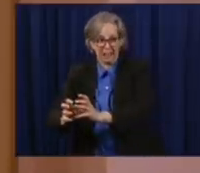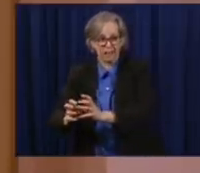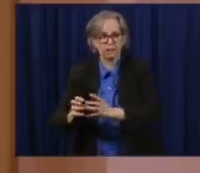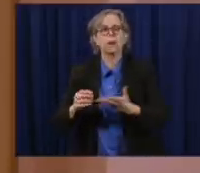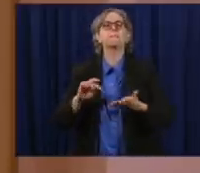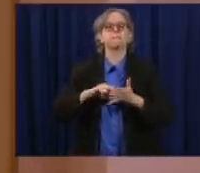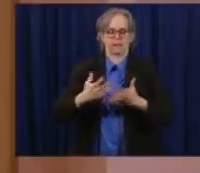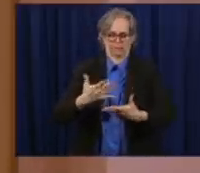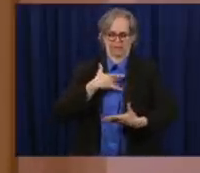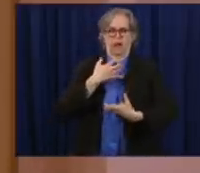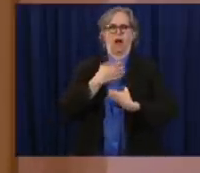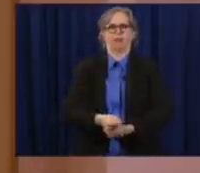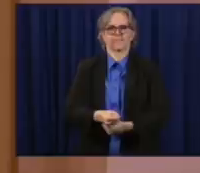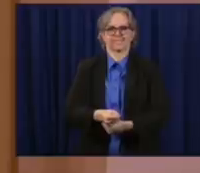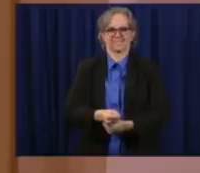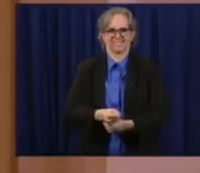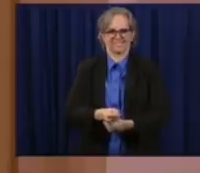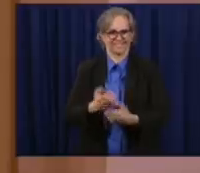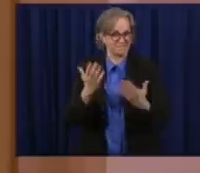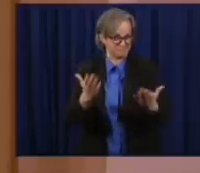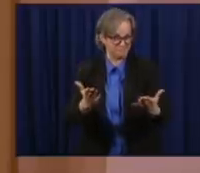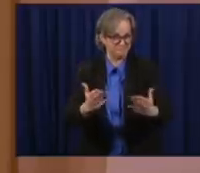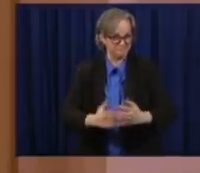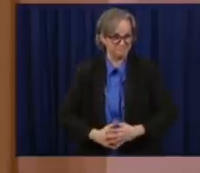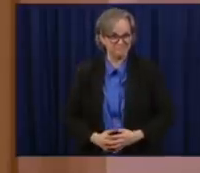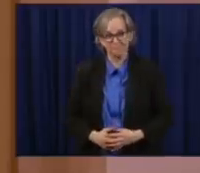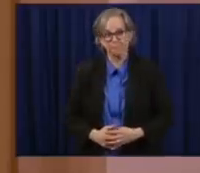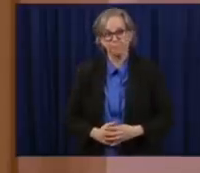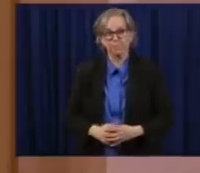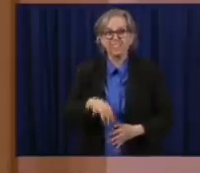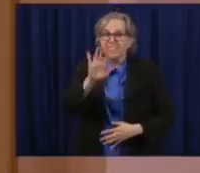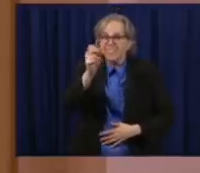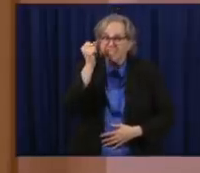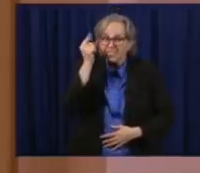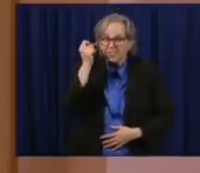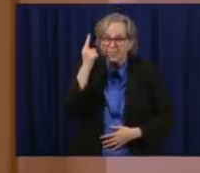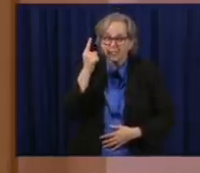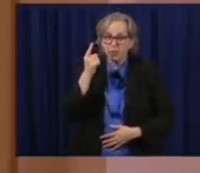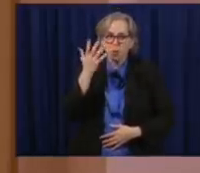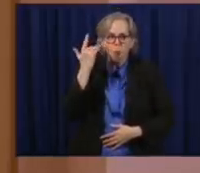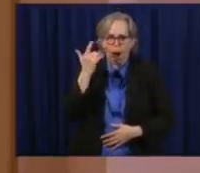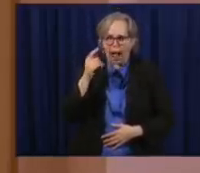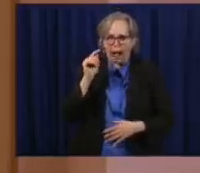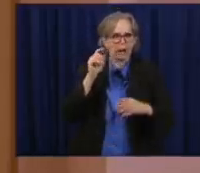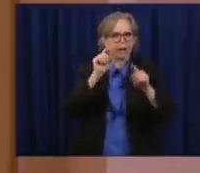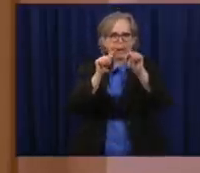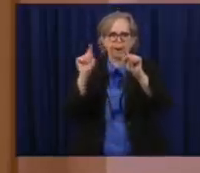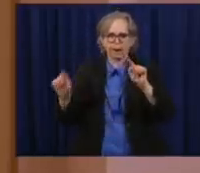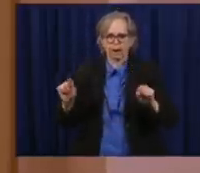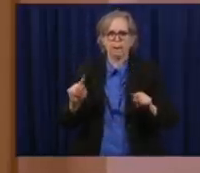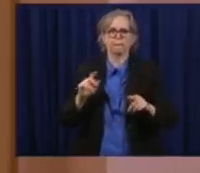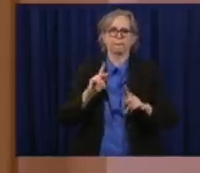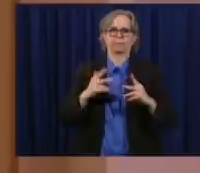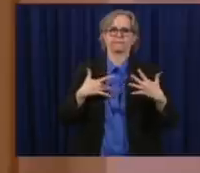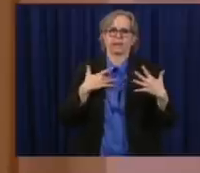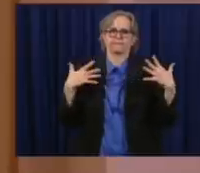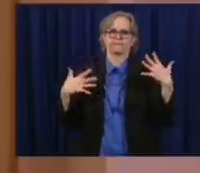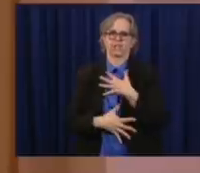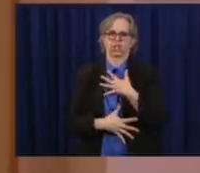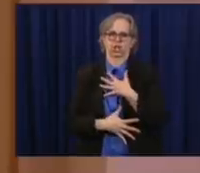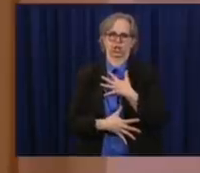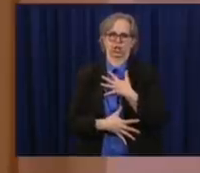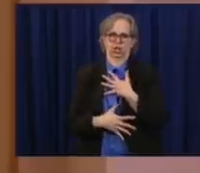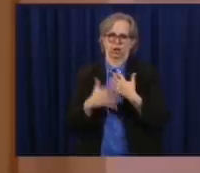And, you know, it's built out of fear, because you talk to everybody, and I know that Dr. Acton and the health